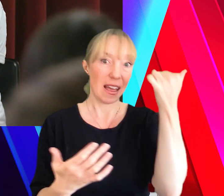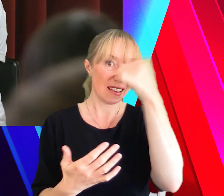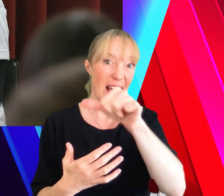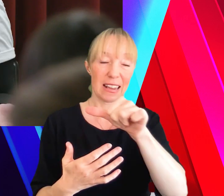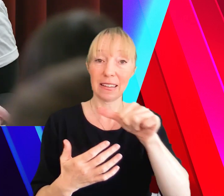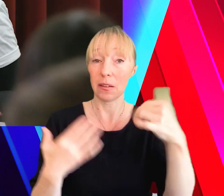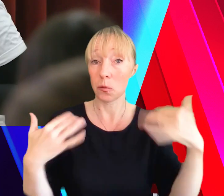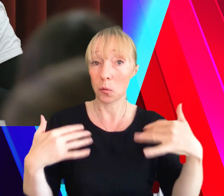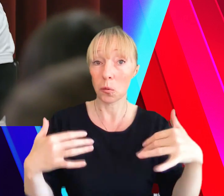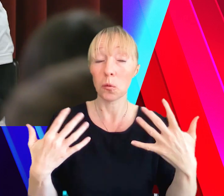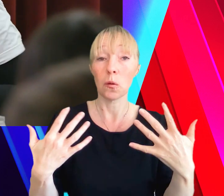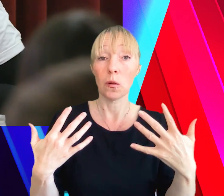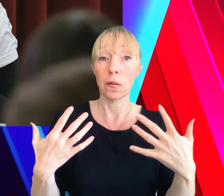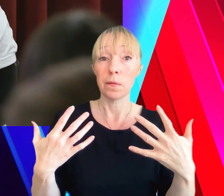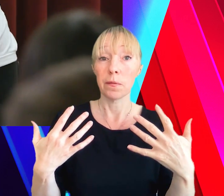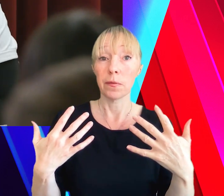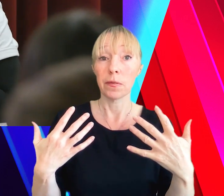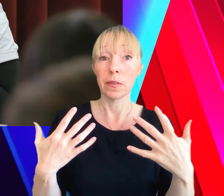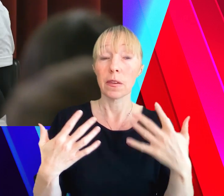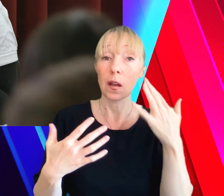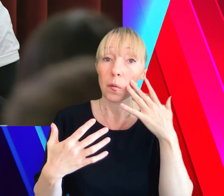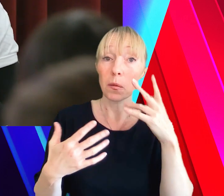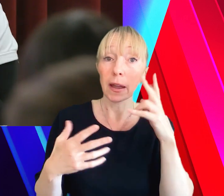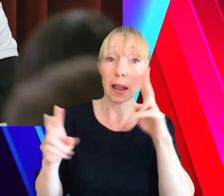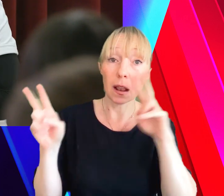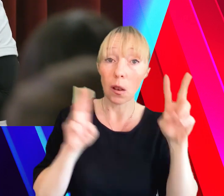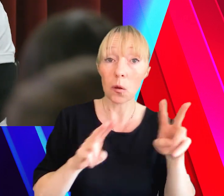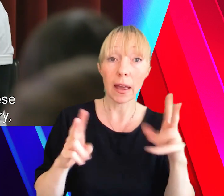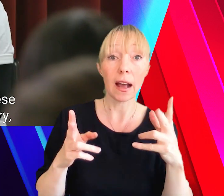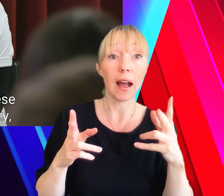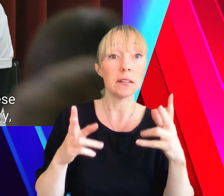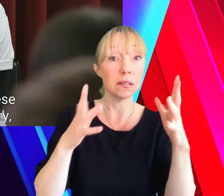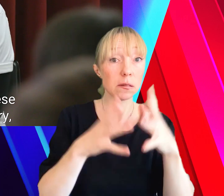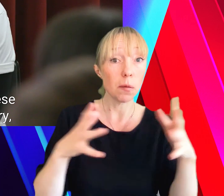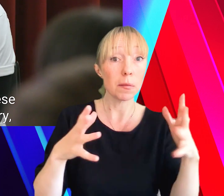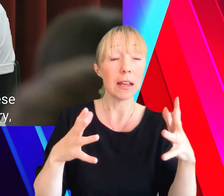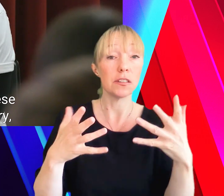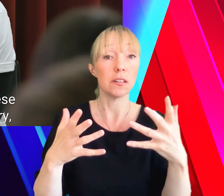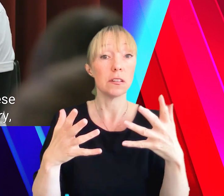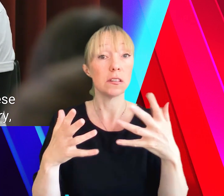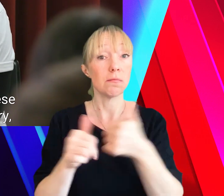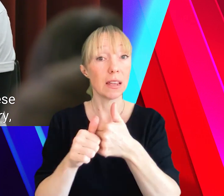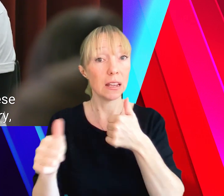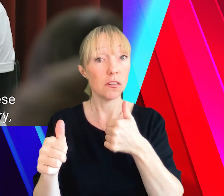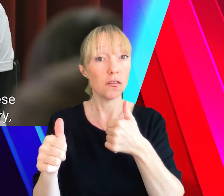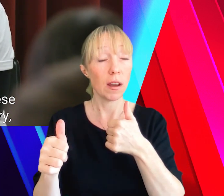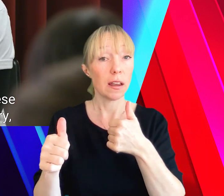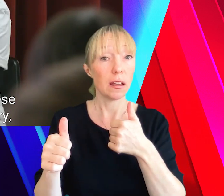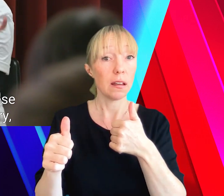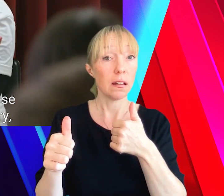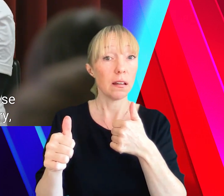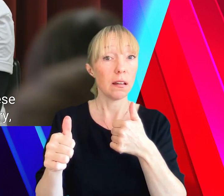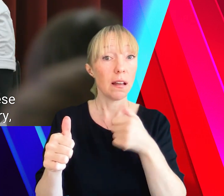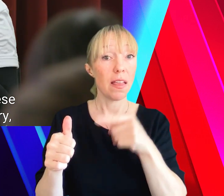pool is insane. It's all self-created as well. It's all self-generated. And actually, when we're looking at these larger corporations or festivals